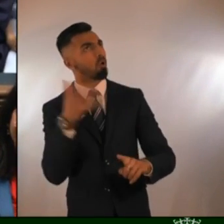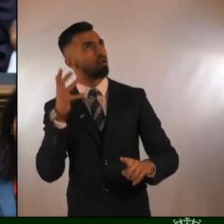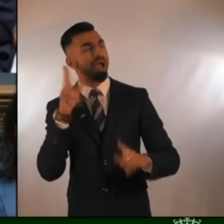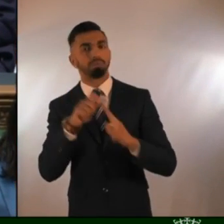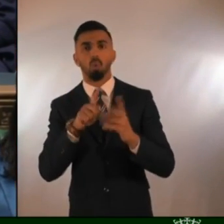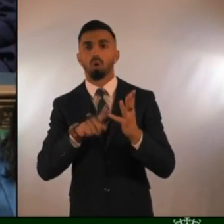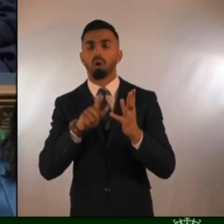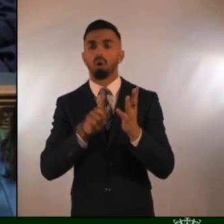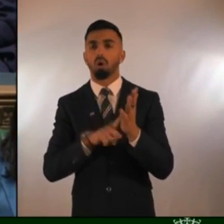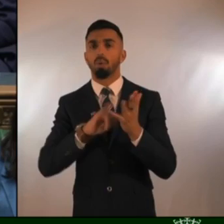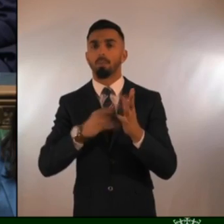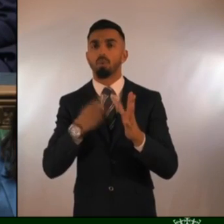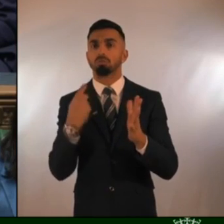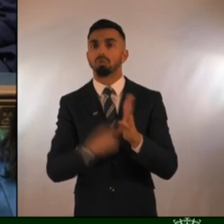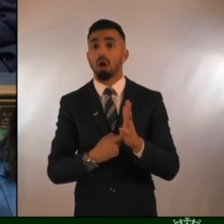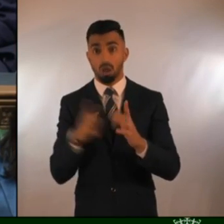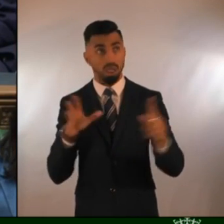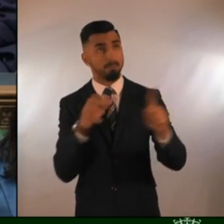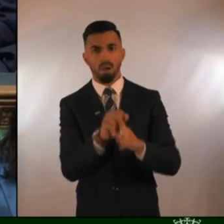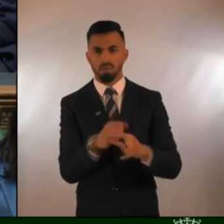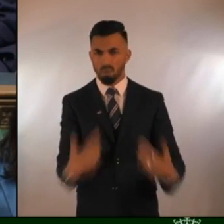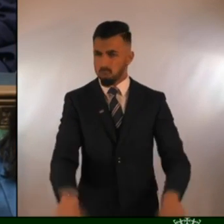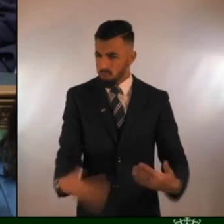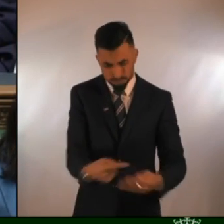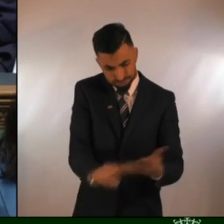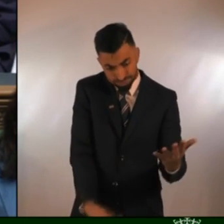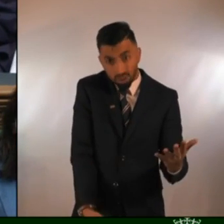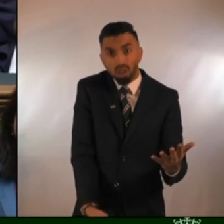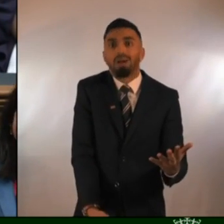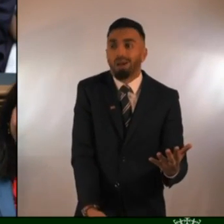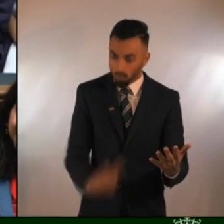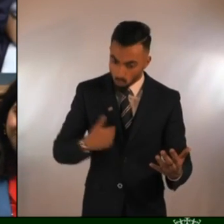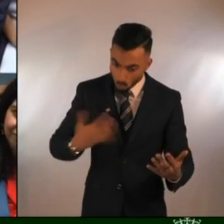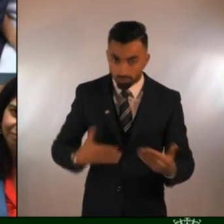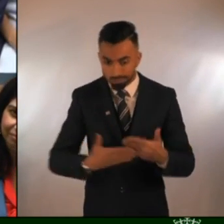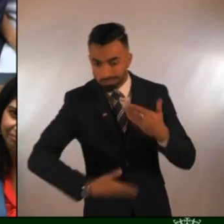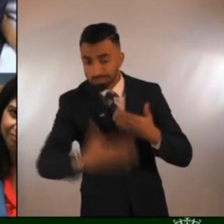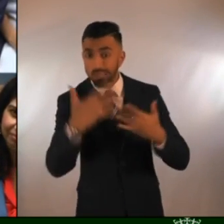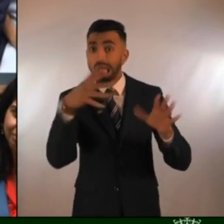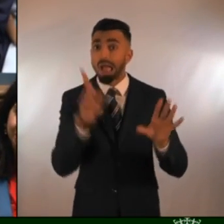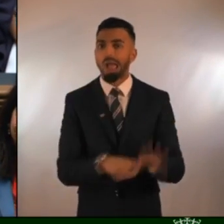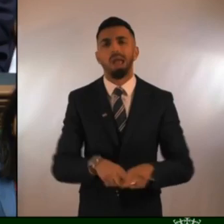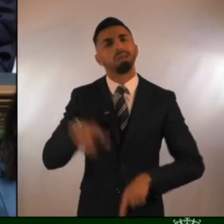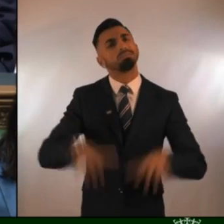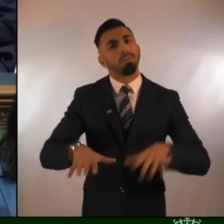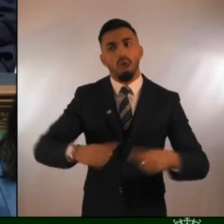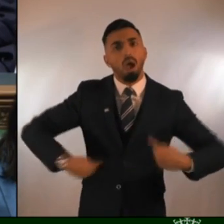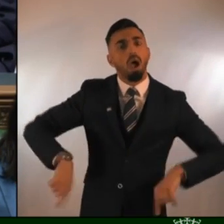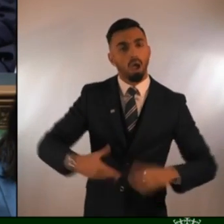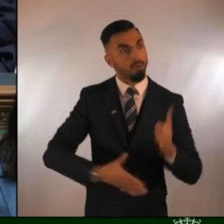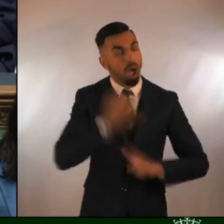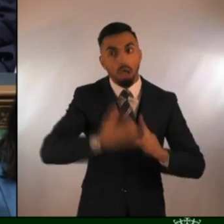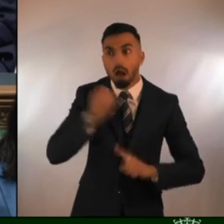the next decade and beyond, we need to recapture that spirit. So the third part of our plan for prosperity is